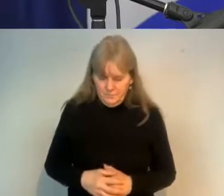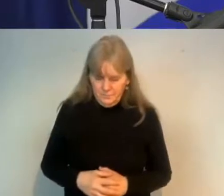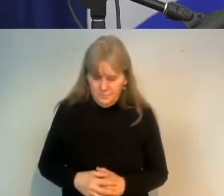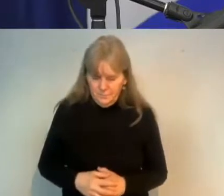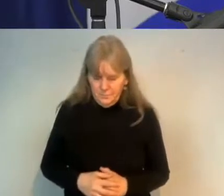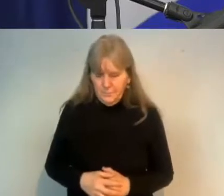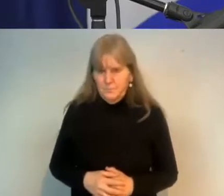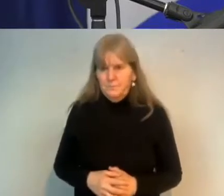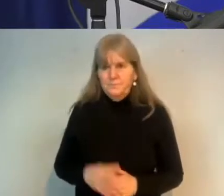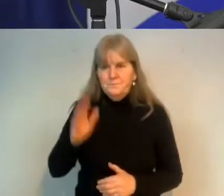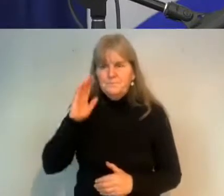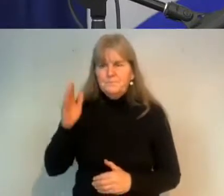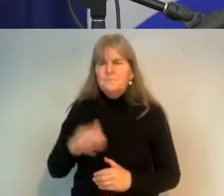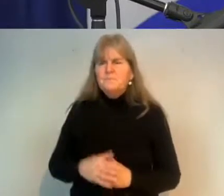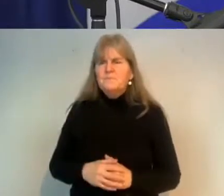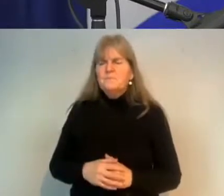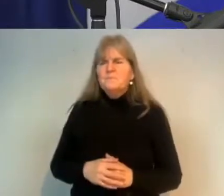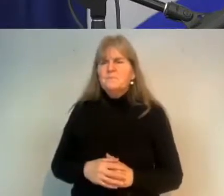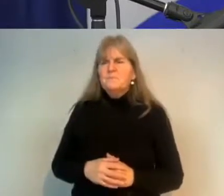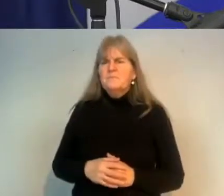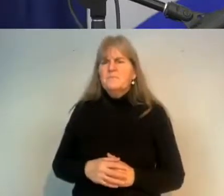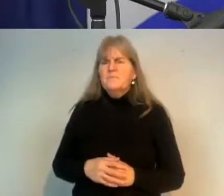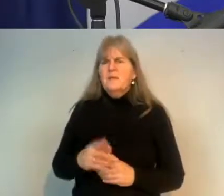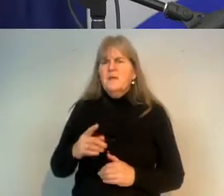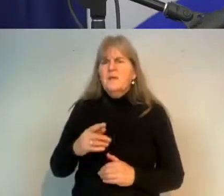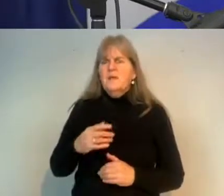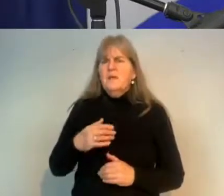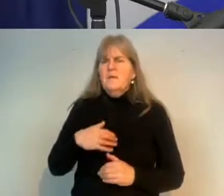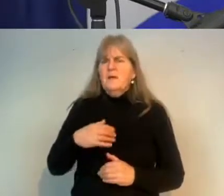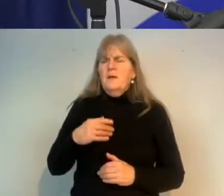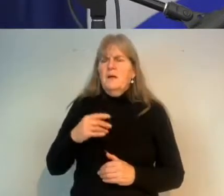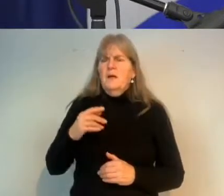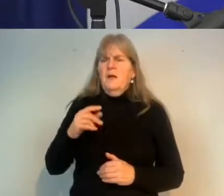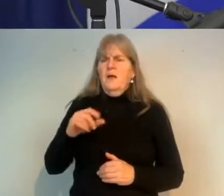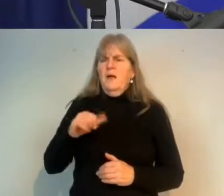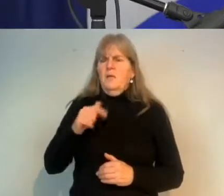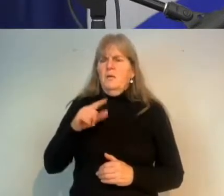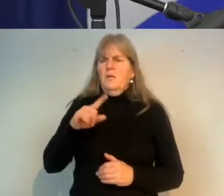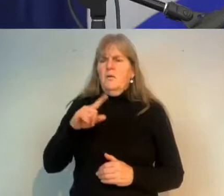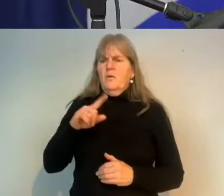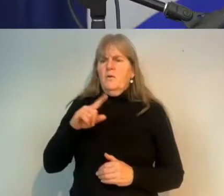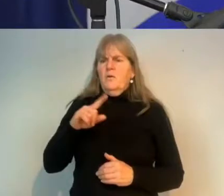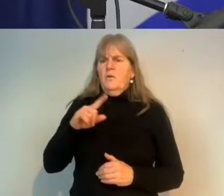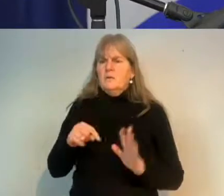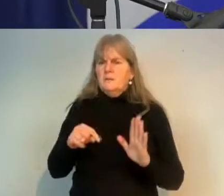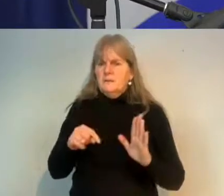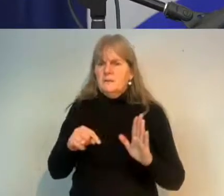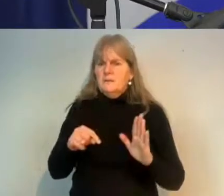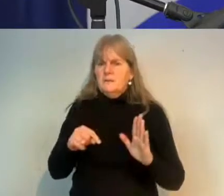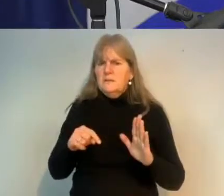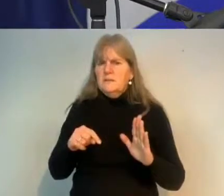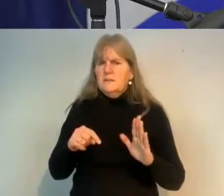Hi, I just wanted to loop back to my second question. So again, for people who can't or